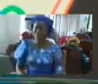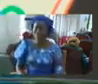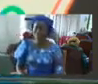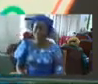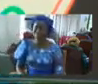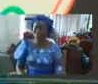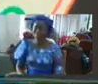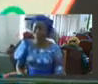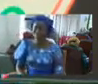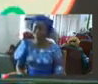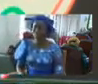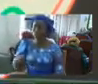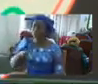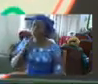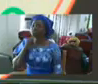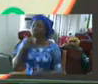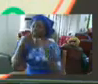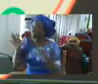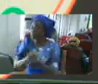own greatest concern